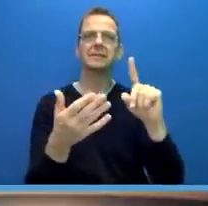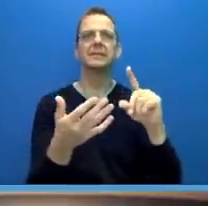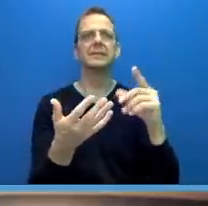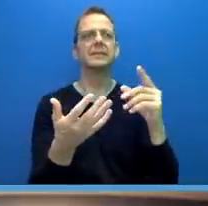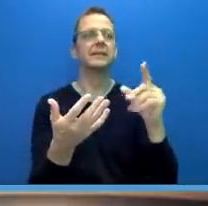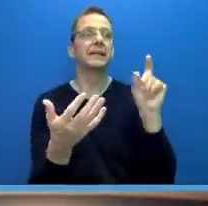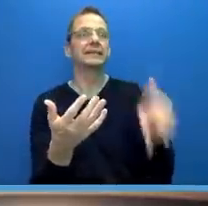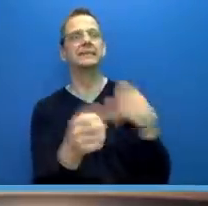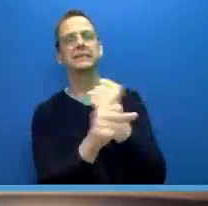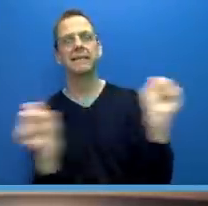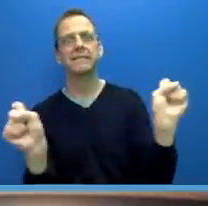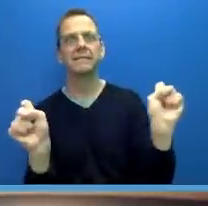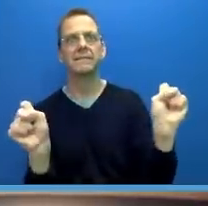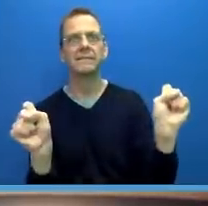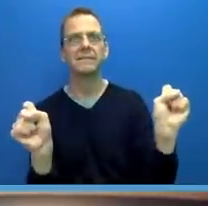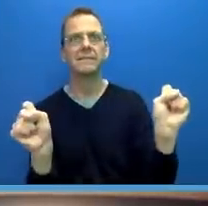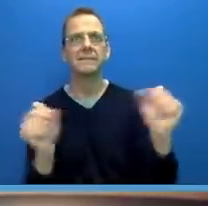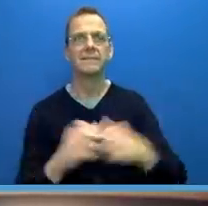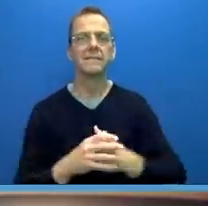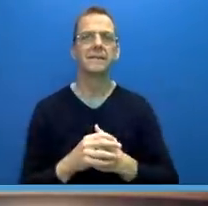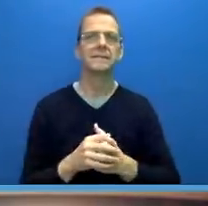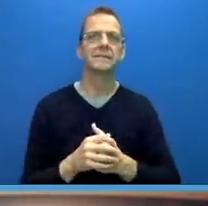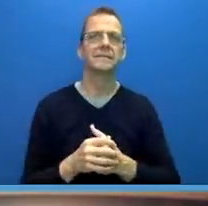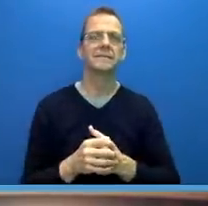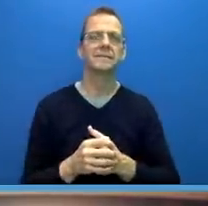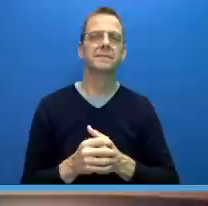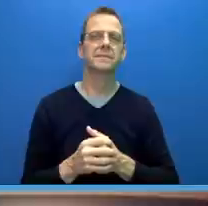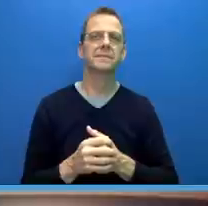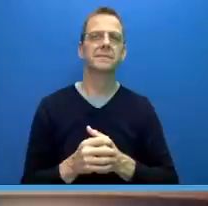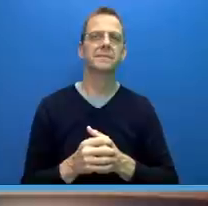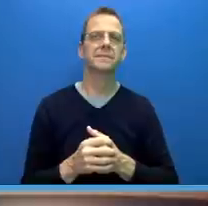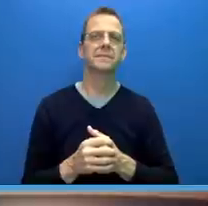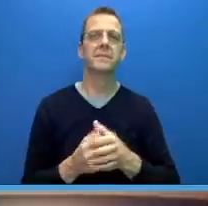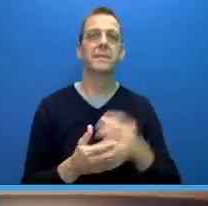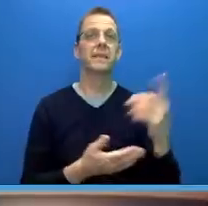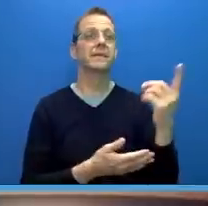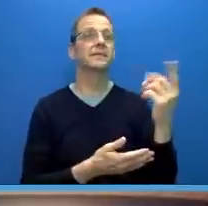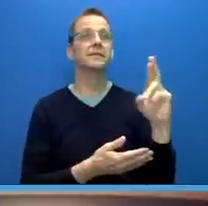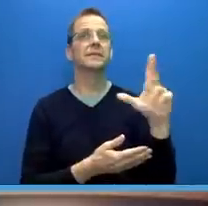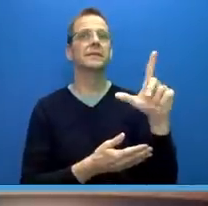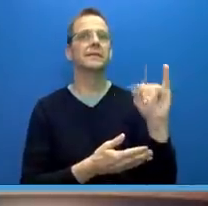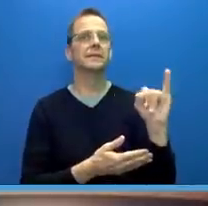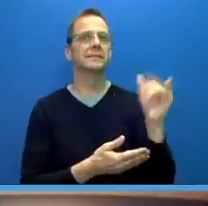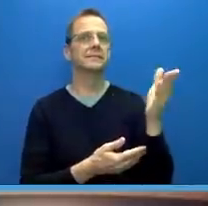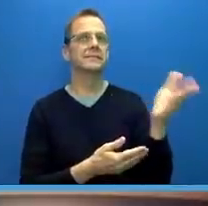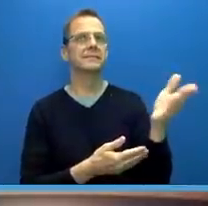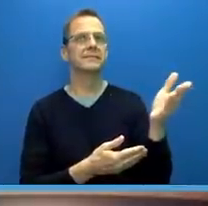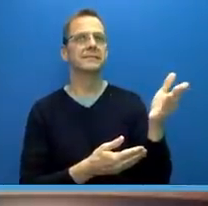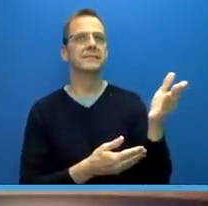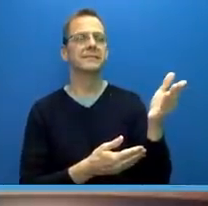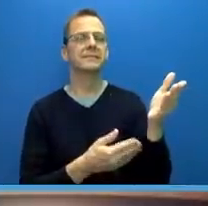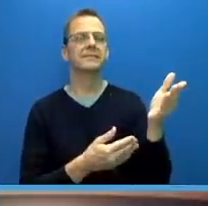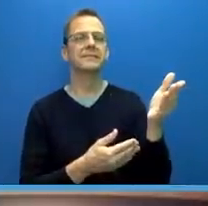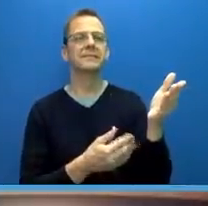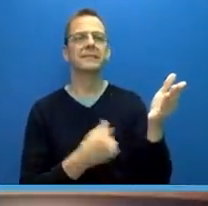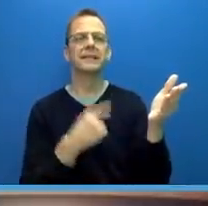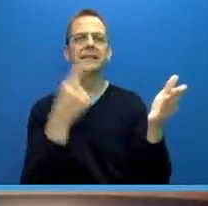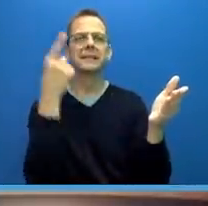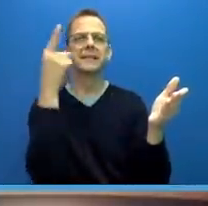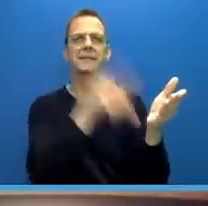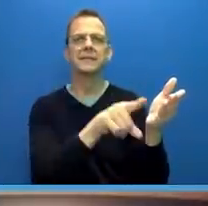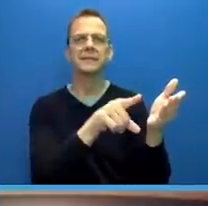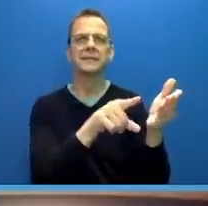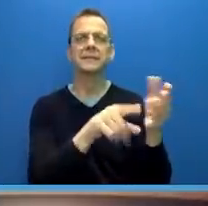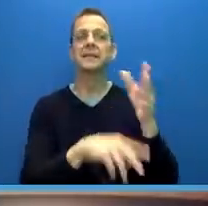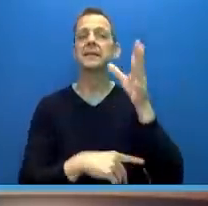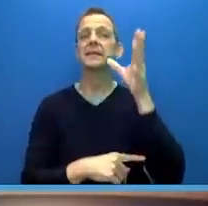Yes, and then just to add to that, I would suggest any parents that are engaged and in tune with our series to send to